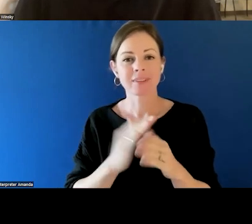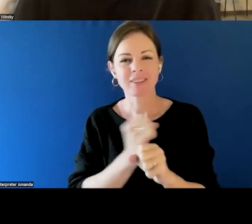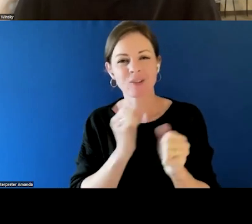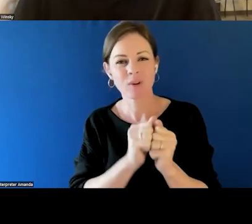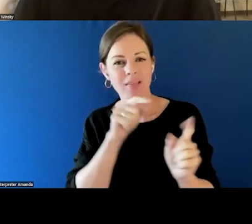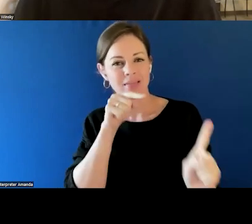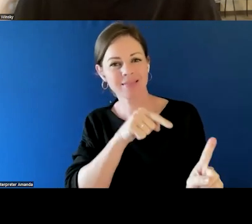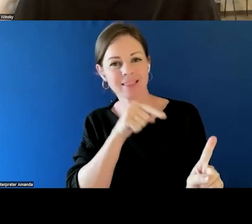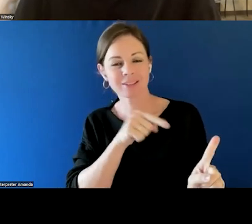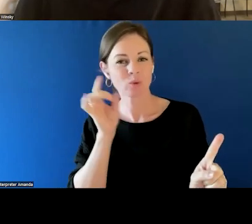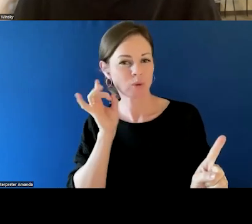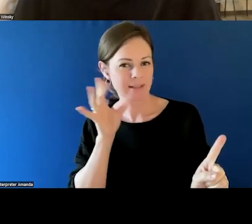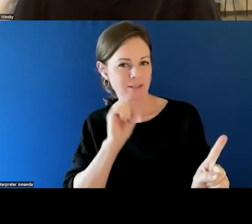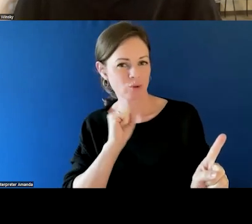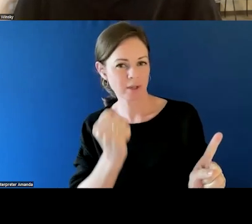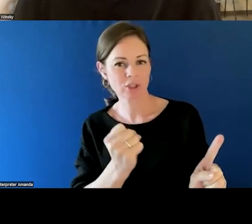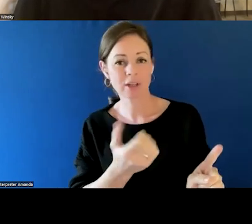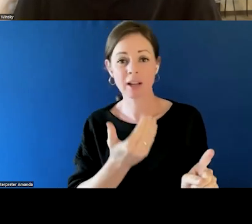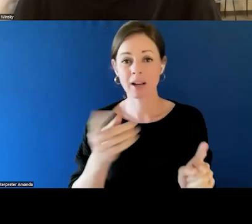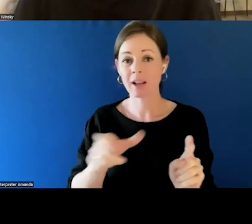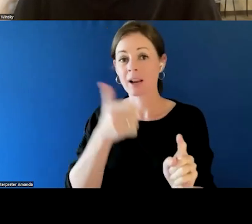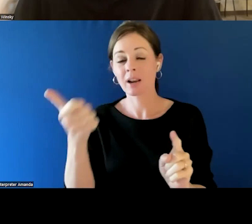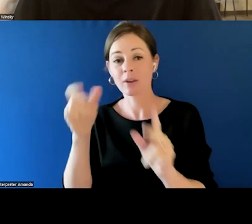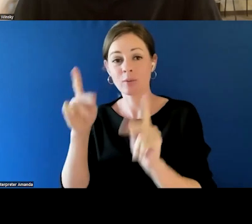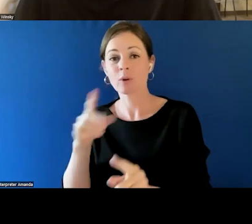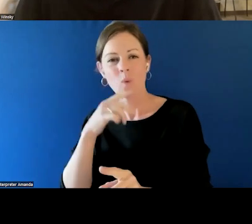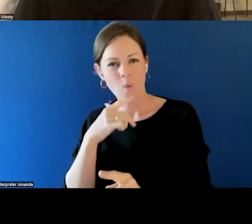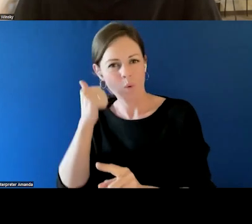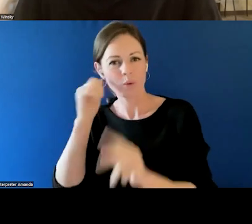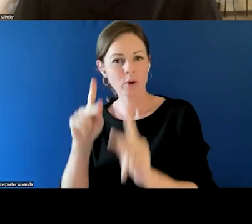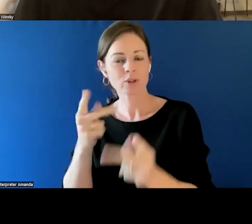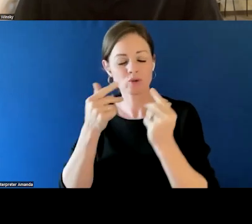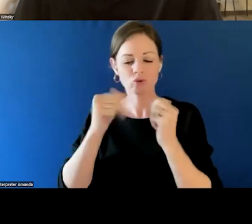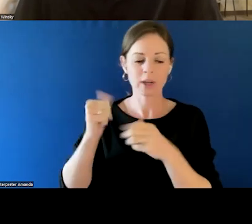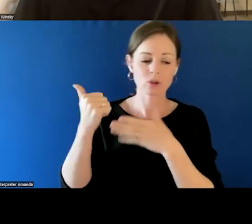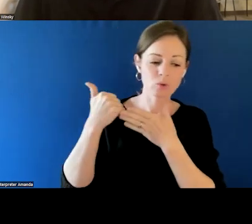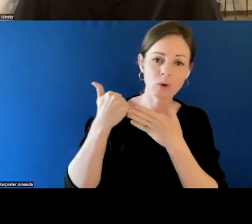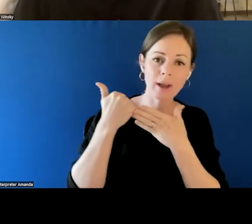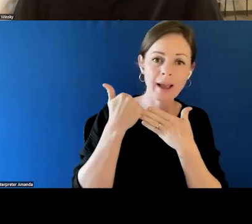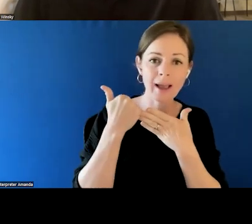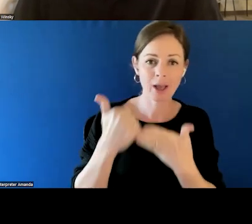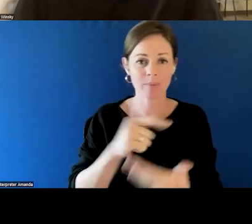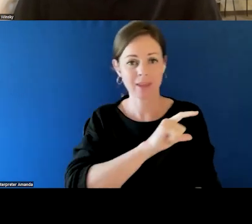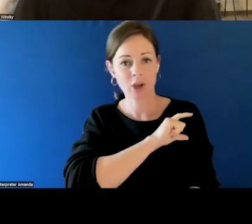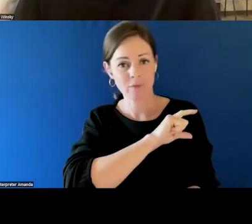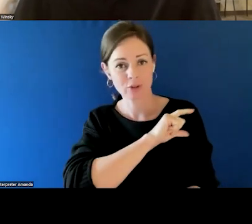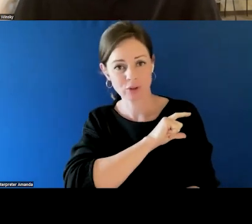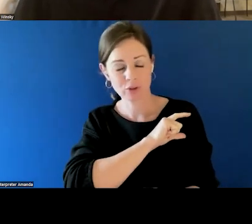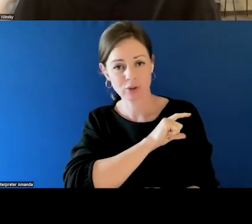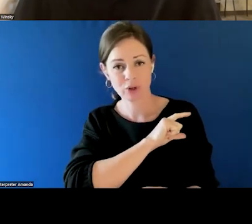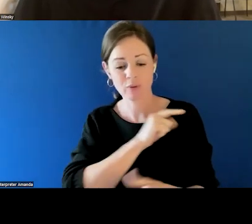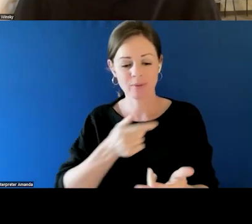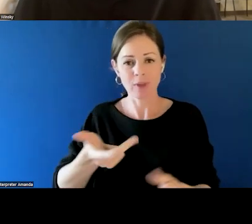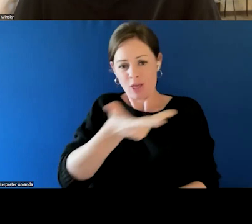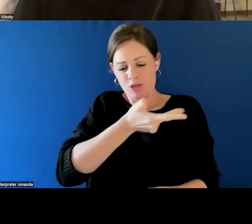crisis, and a good Samaritan, an elderly gentleman driving by, tried to help the deputy. And all three of